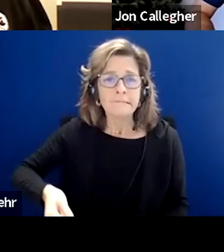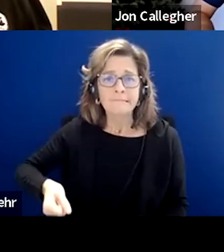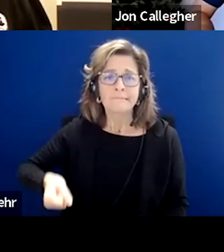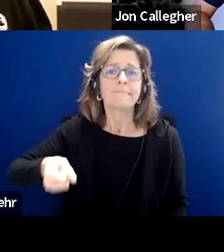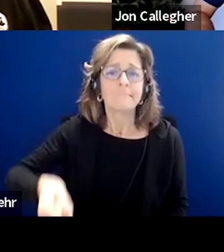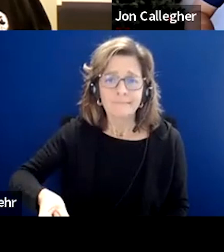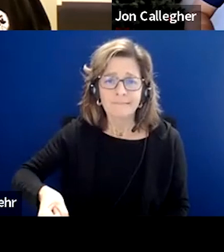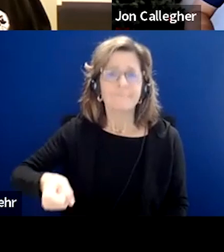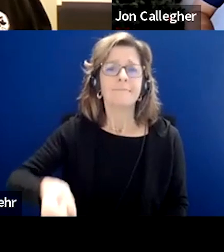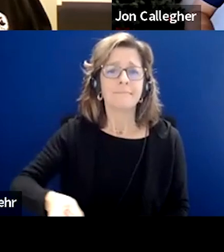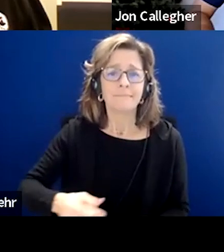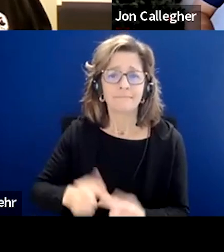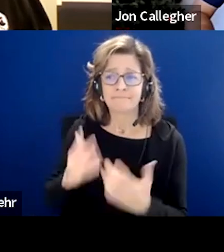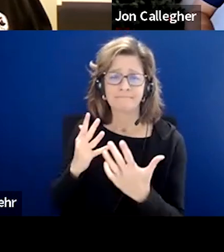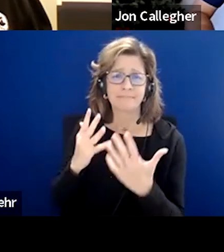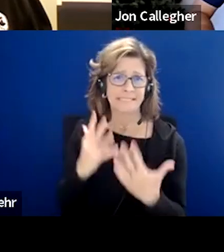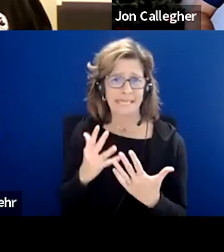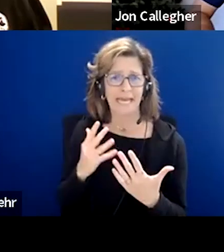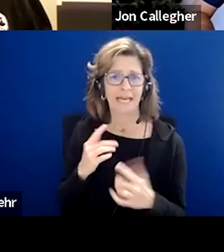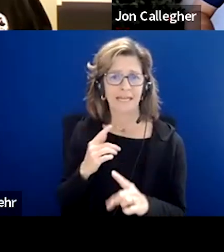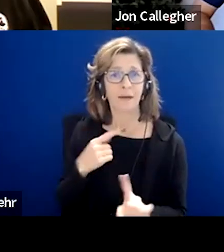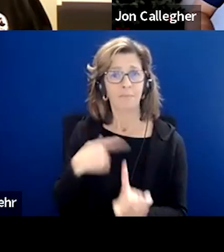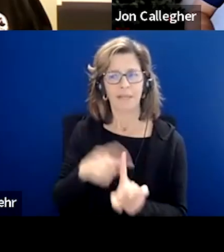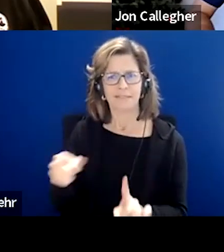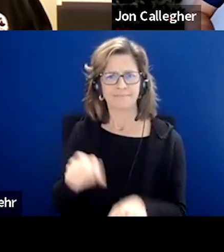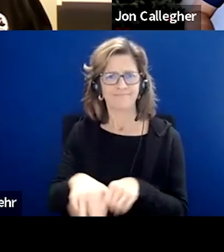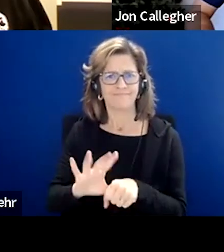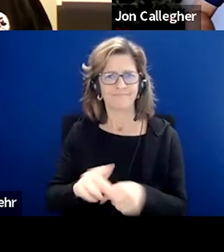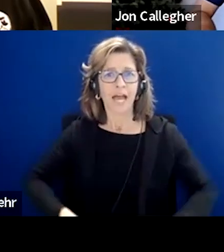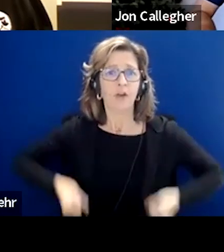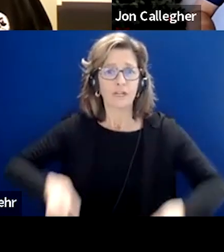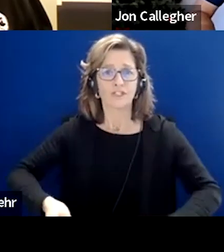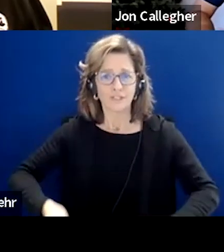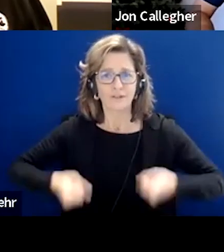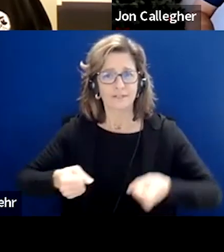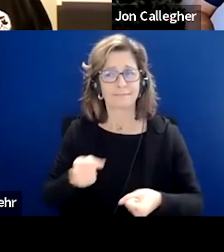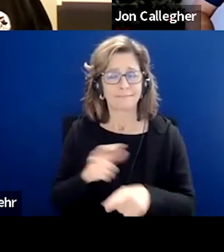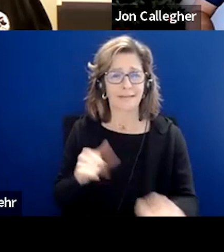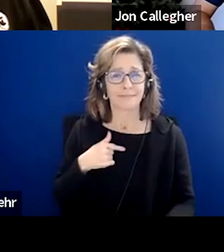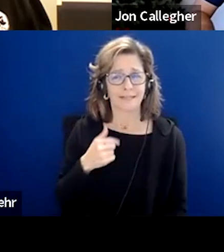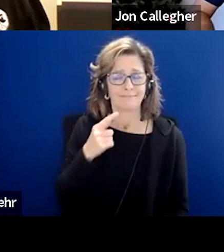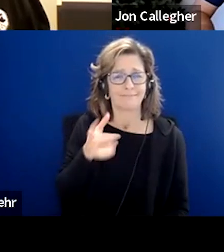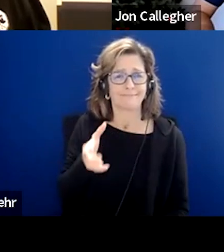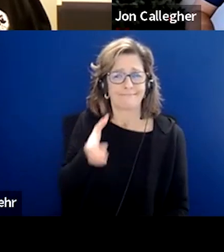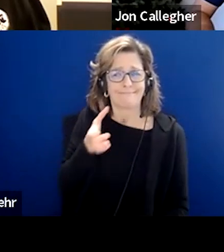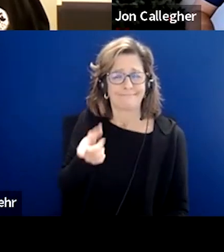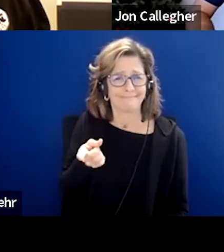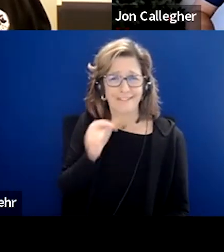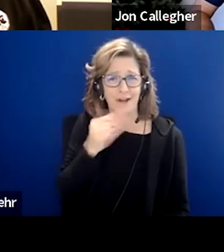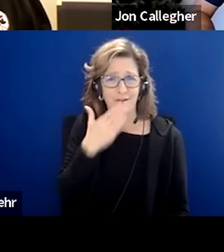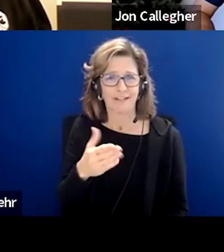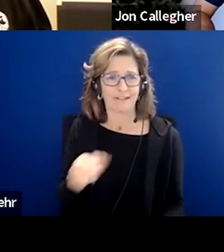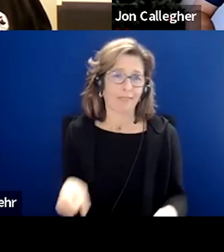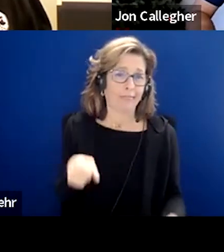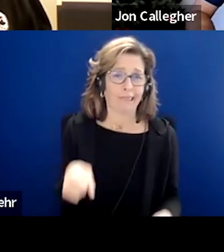hand, perhaps John's not great with hobbling around on crutches, and so it's really funny, right? And so, but there's